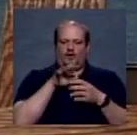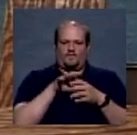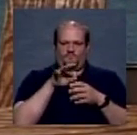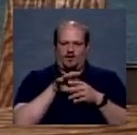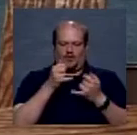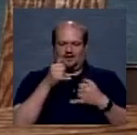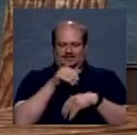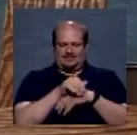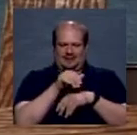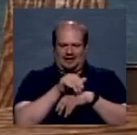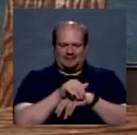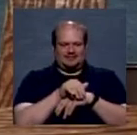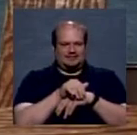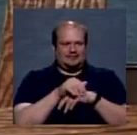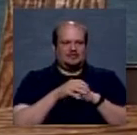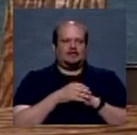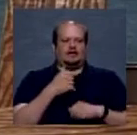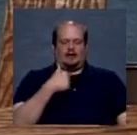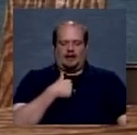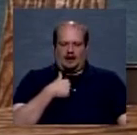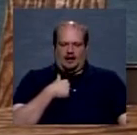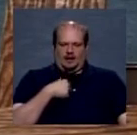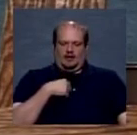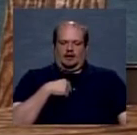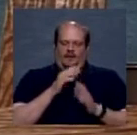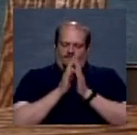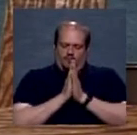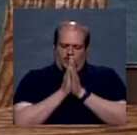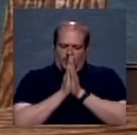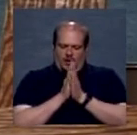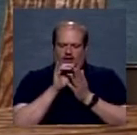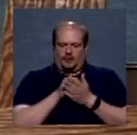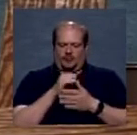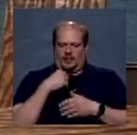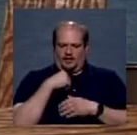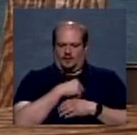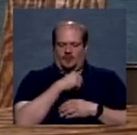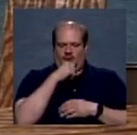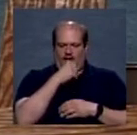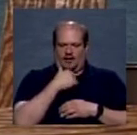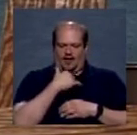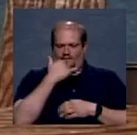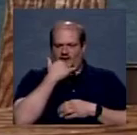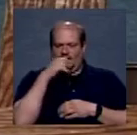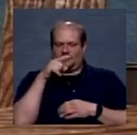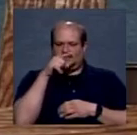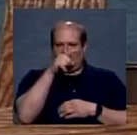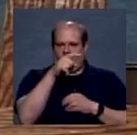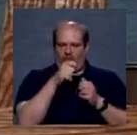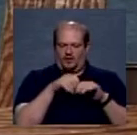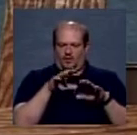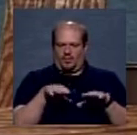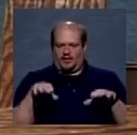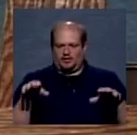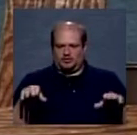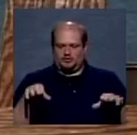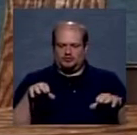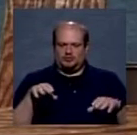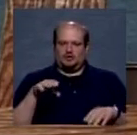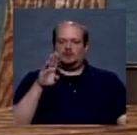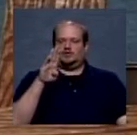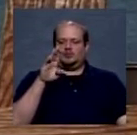tonight, I have prayed that we didn't have an accident over there with the children at the board